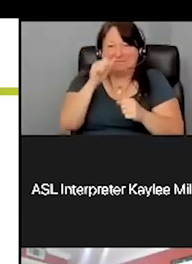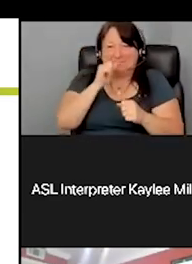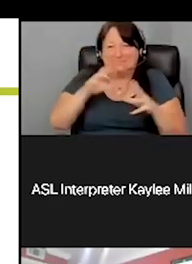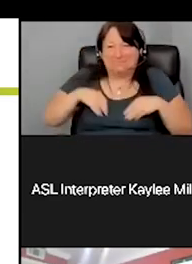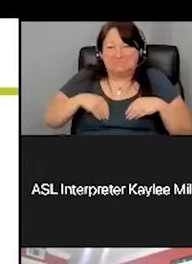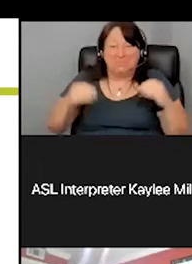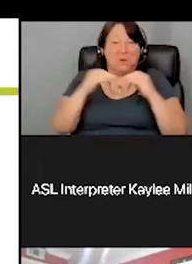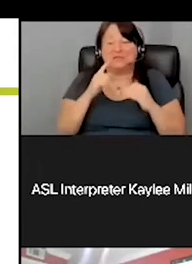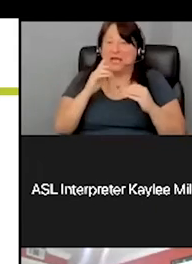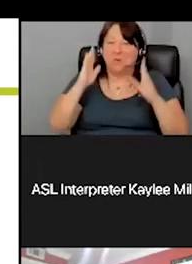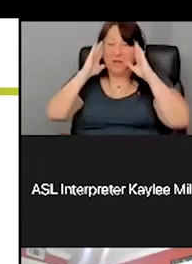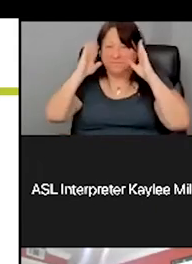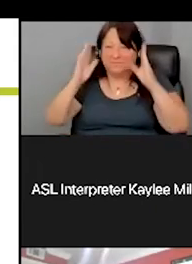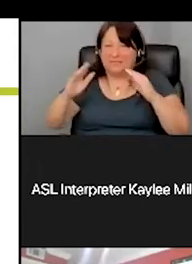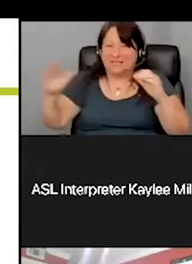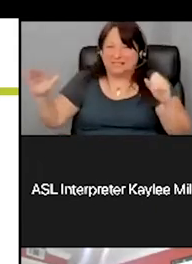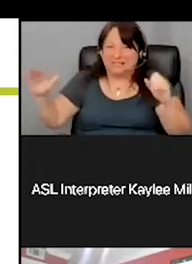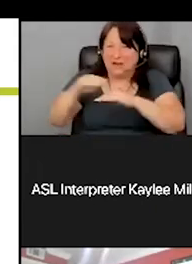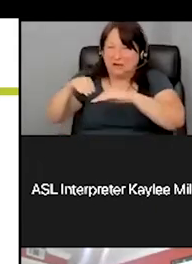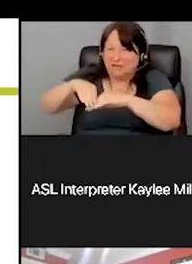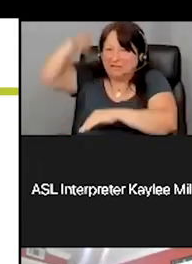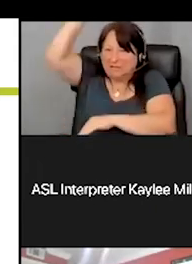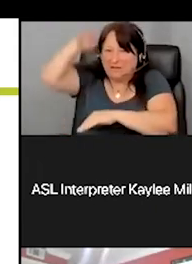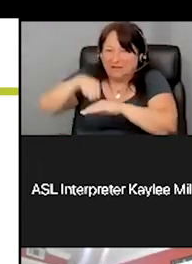we're going to target the entire story," but